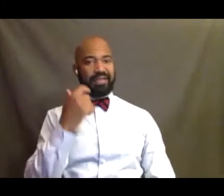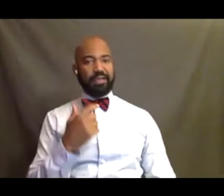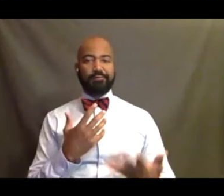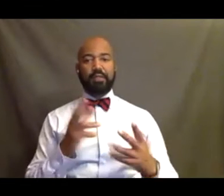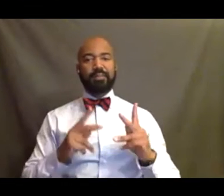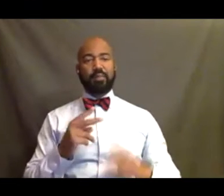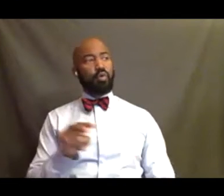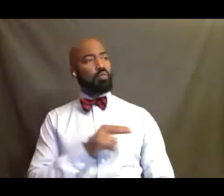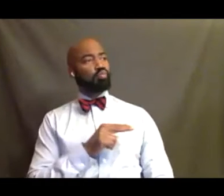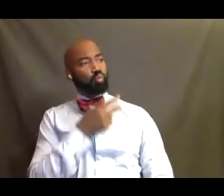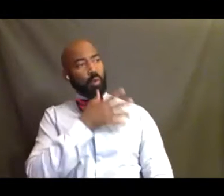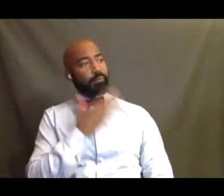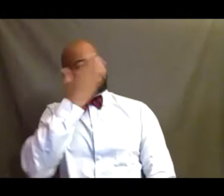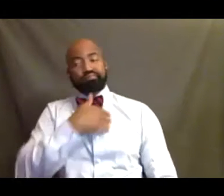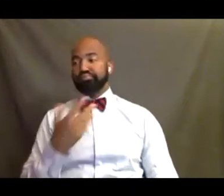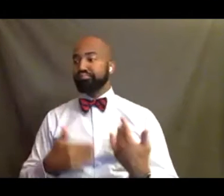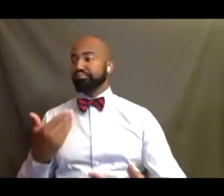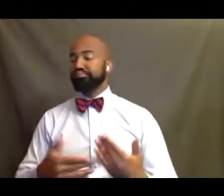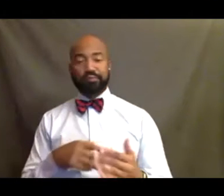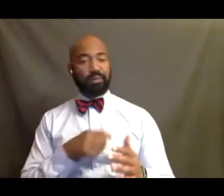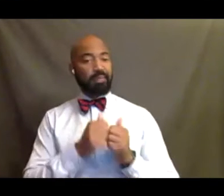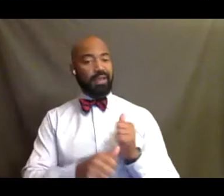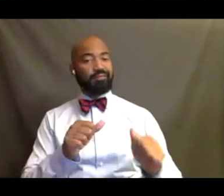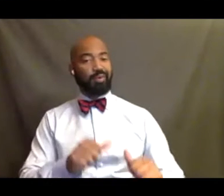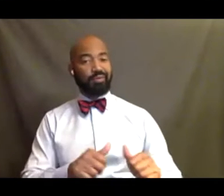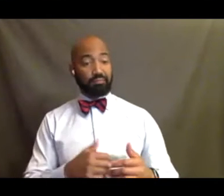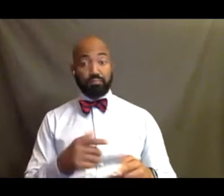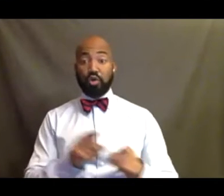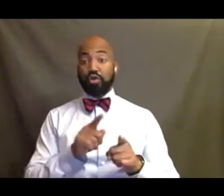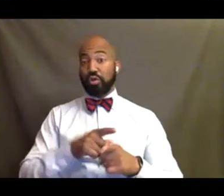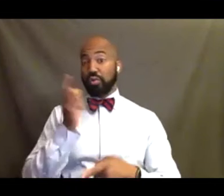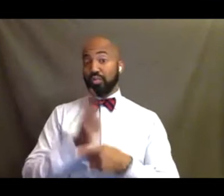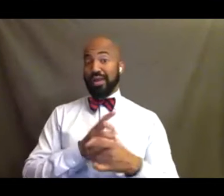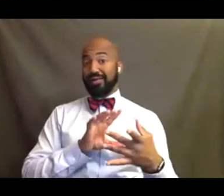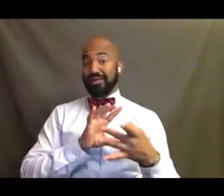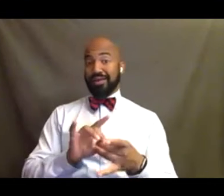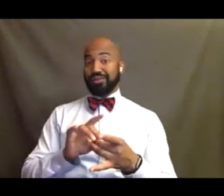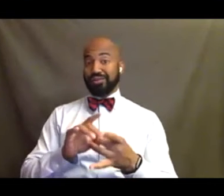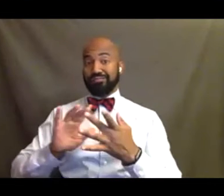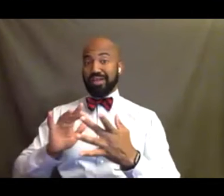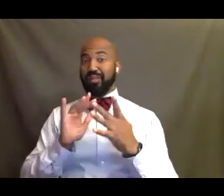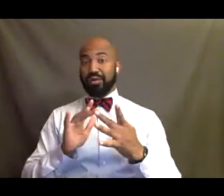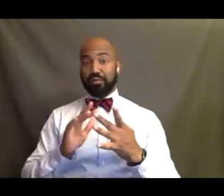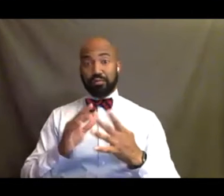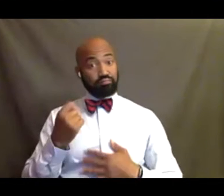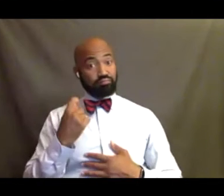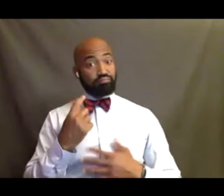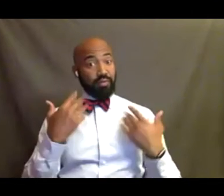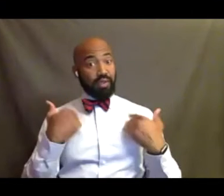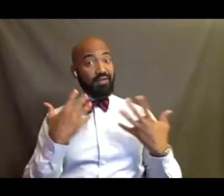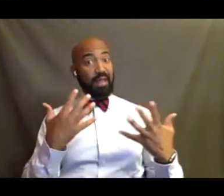And you know, the right connections and things like that, because as we see, there's a lot of queer literature out there,